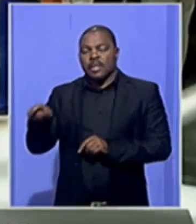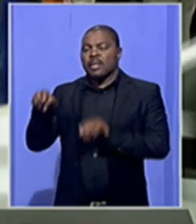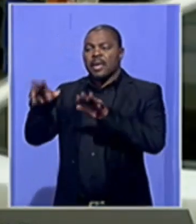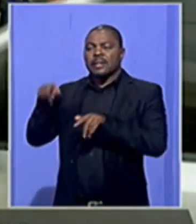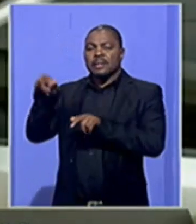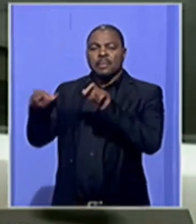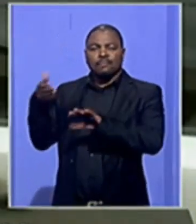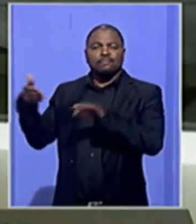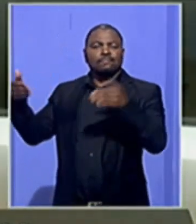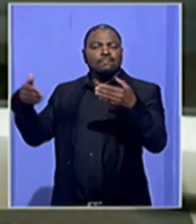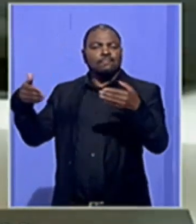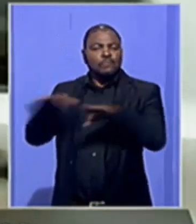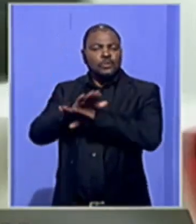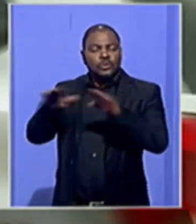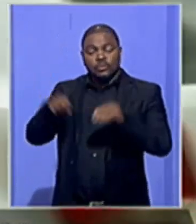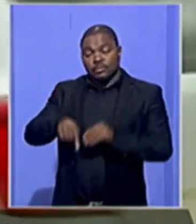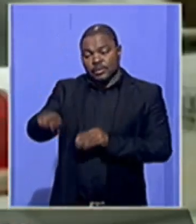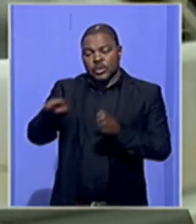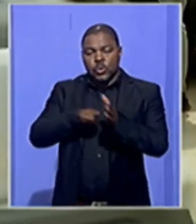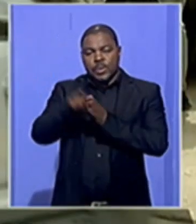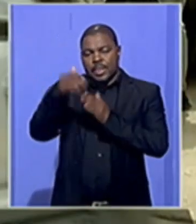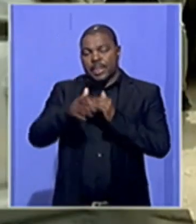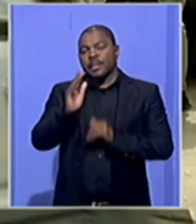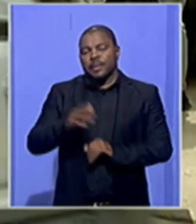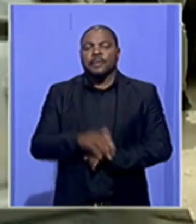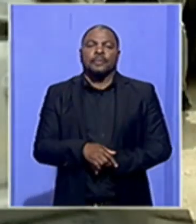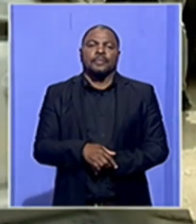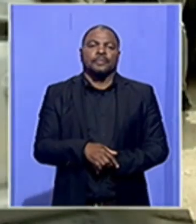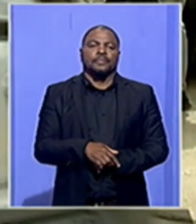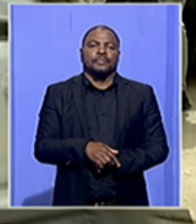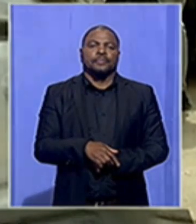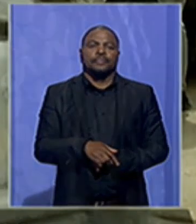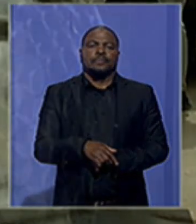e solofetswe go tshwarwa mo bokhutlong jwa beke.